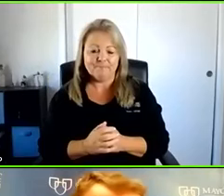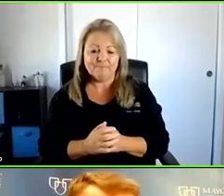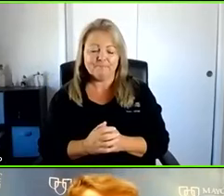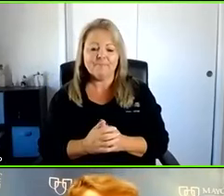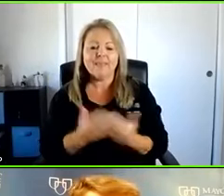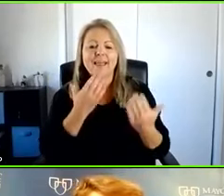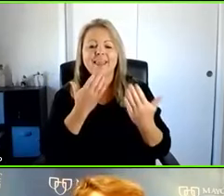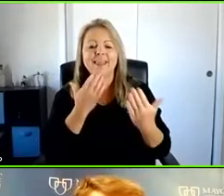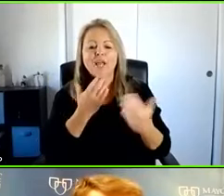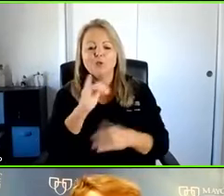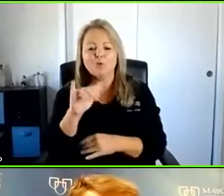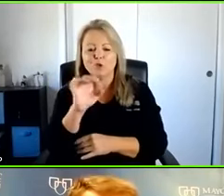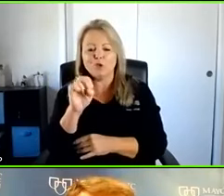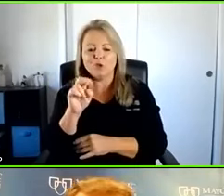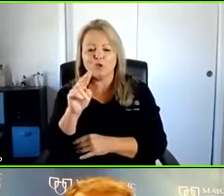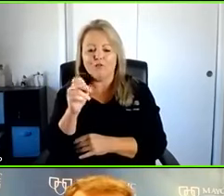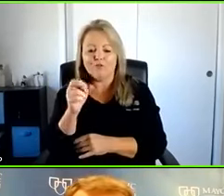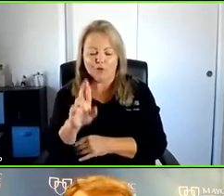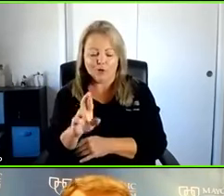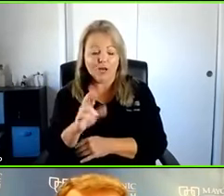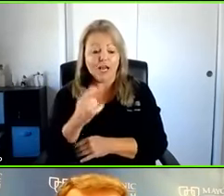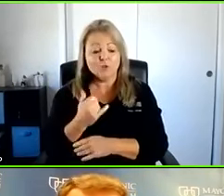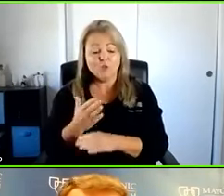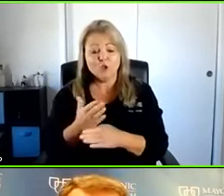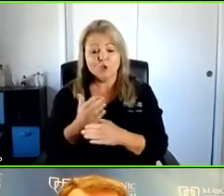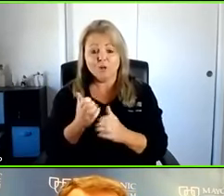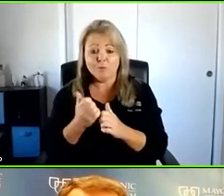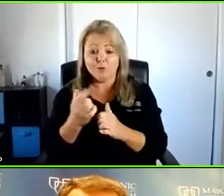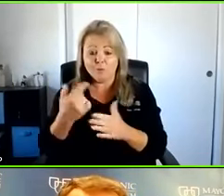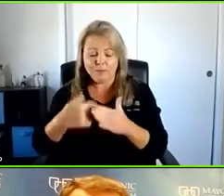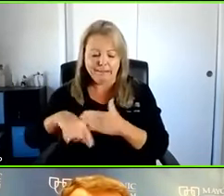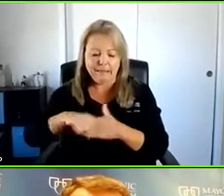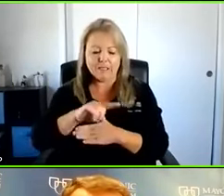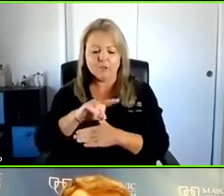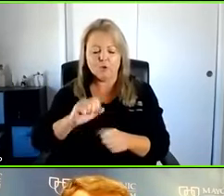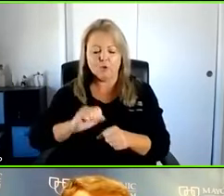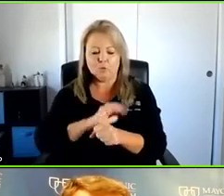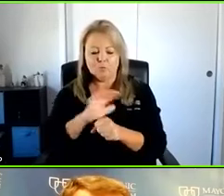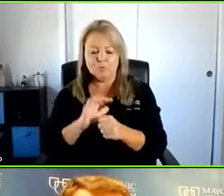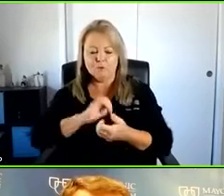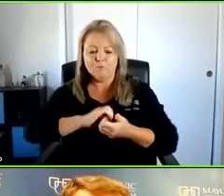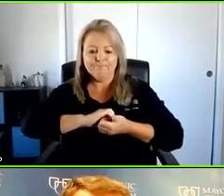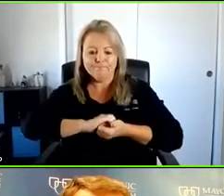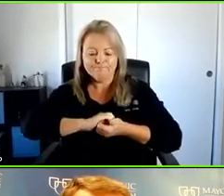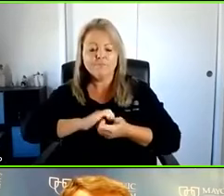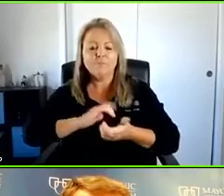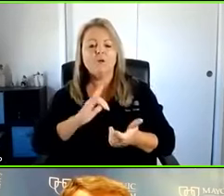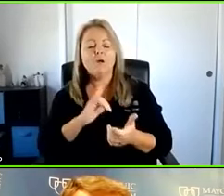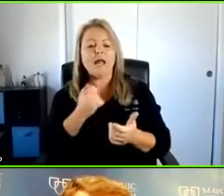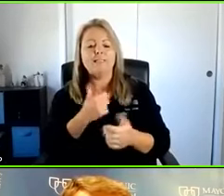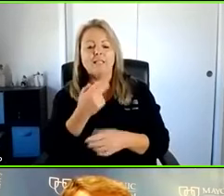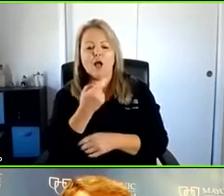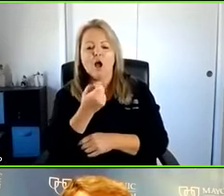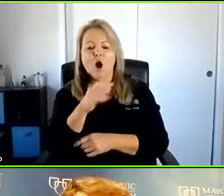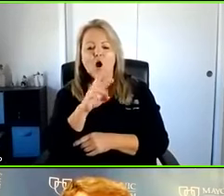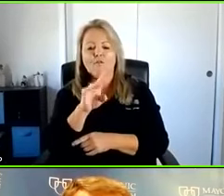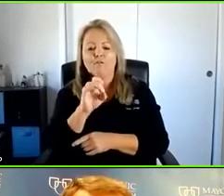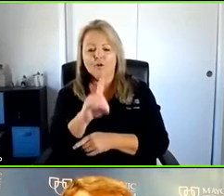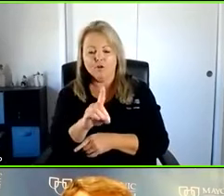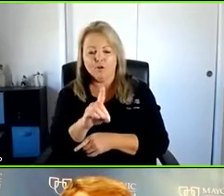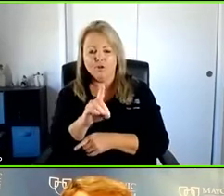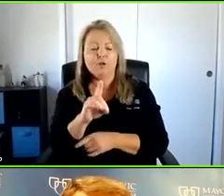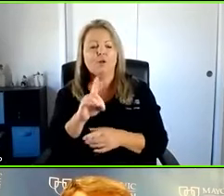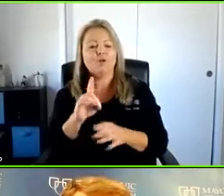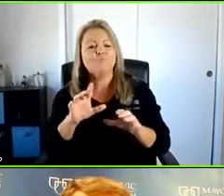Thank you, Jennifer. As we shared with you last week, the Cooley COVID-19 Collaborative uses the Harvard Global Institute model